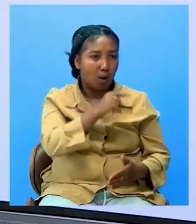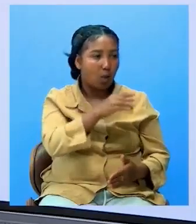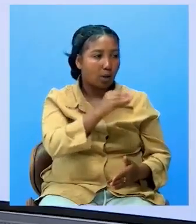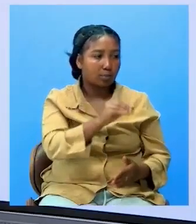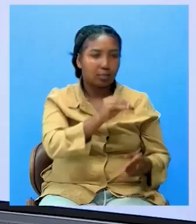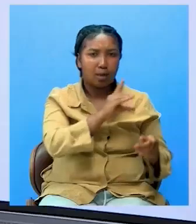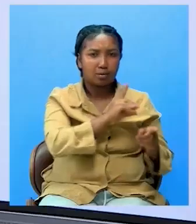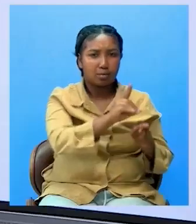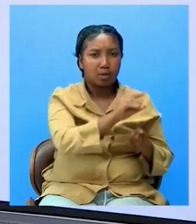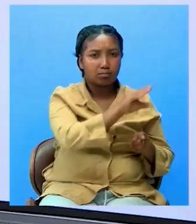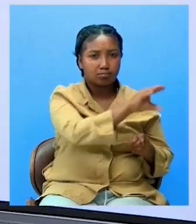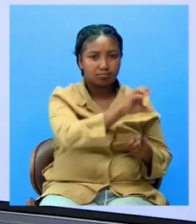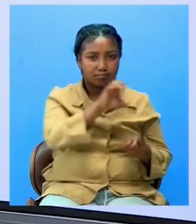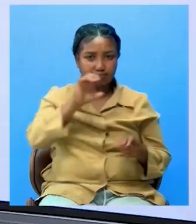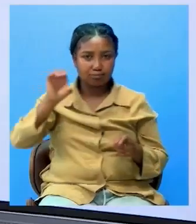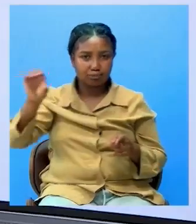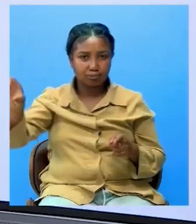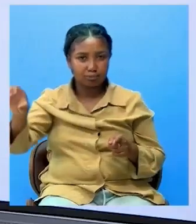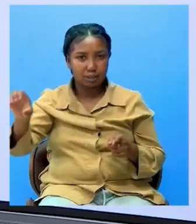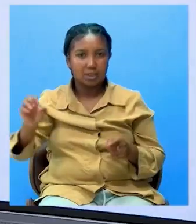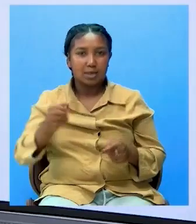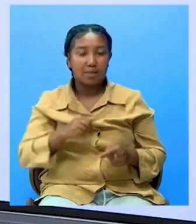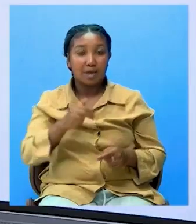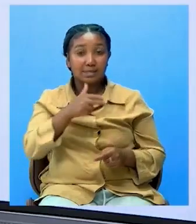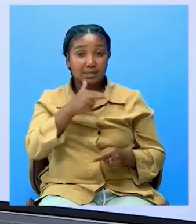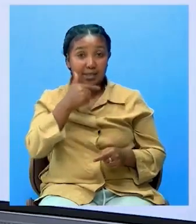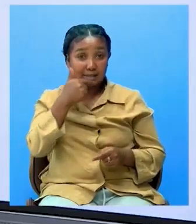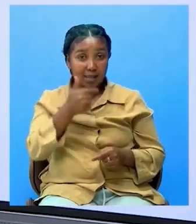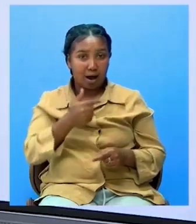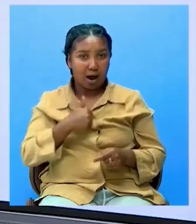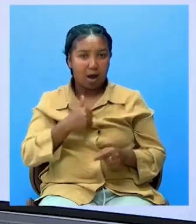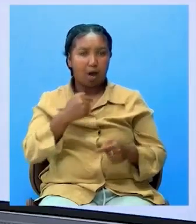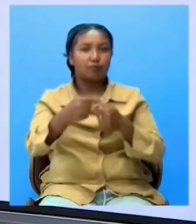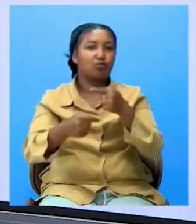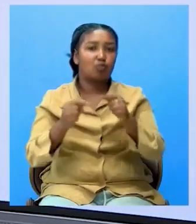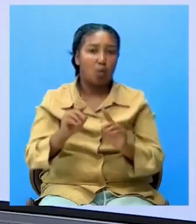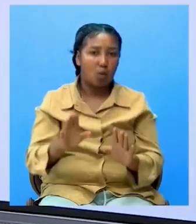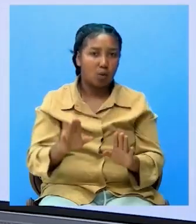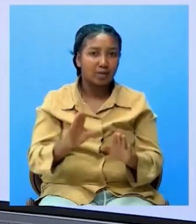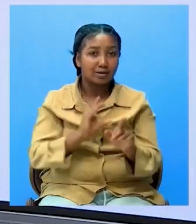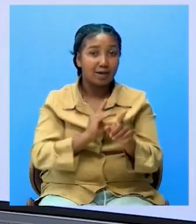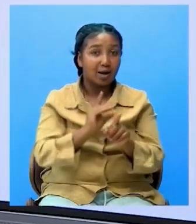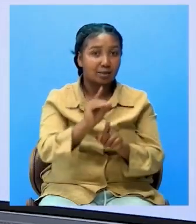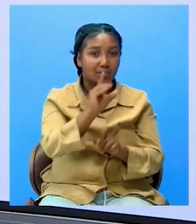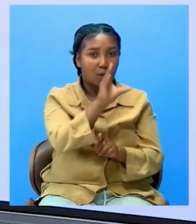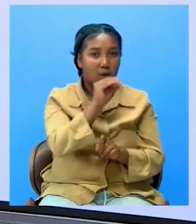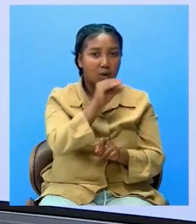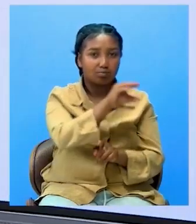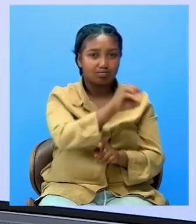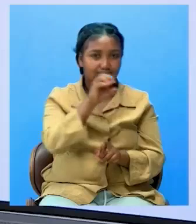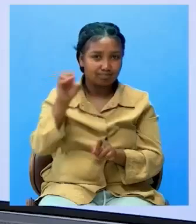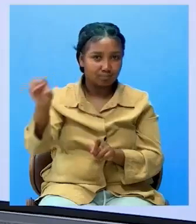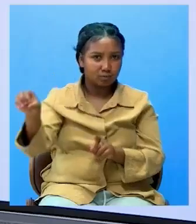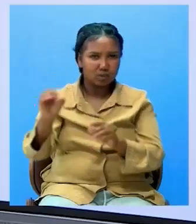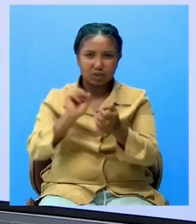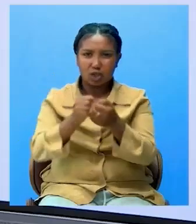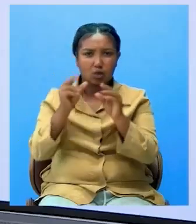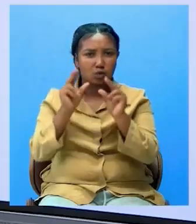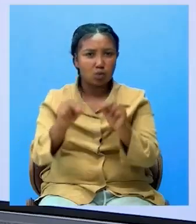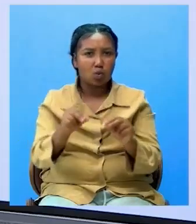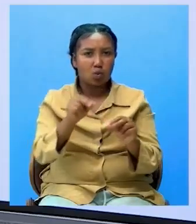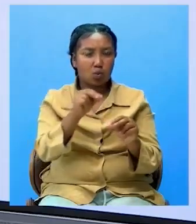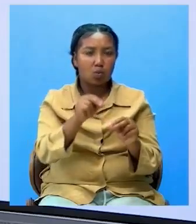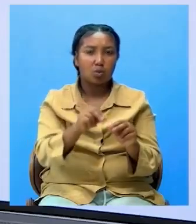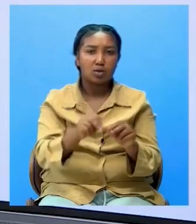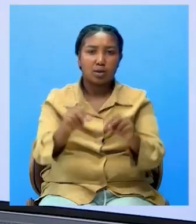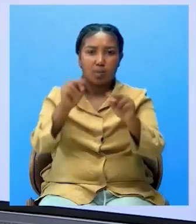said. So, my sister said, I have to go. This direct speech. We didn't change it. We